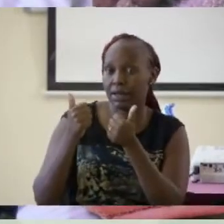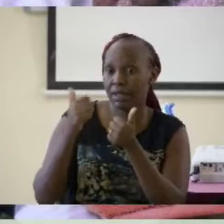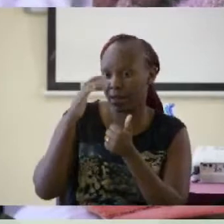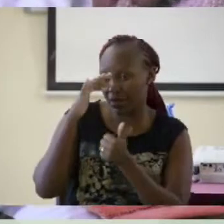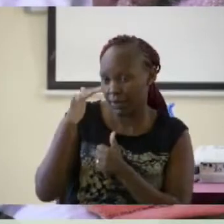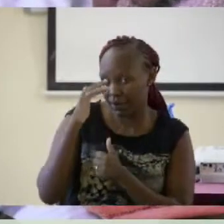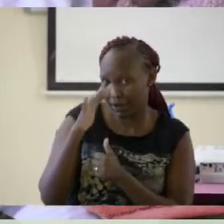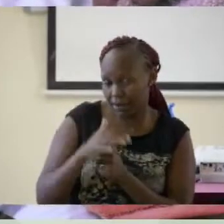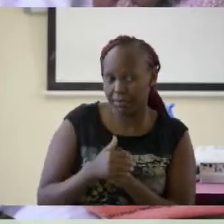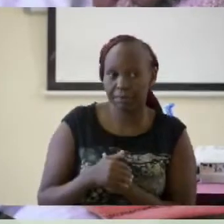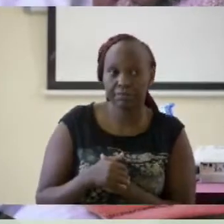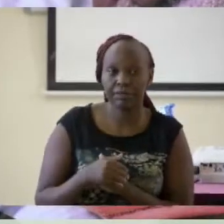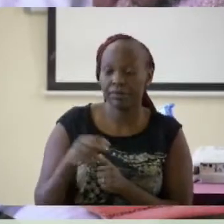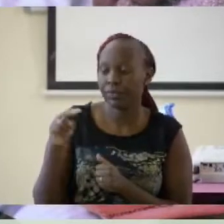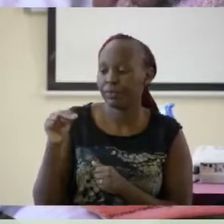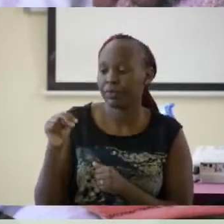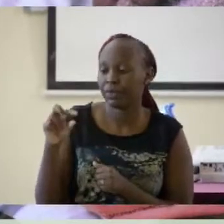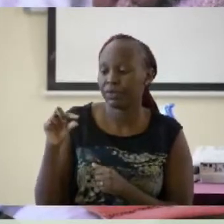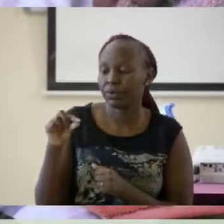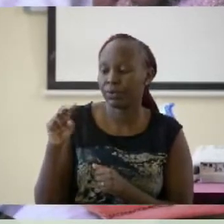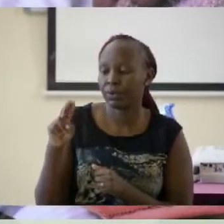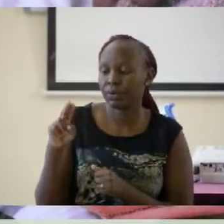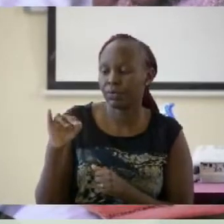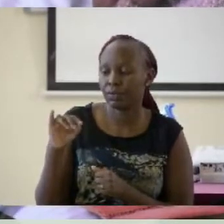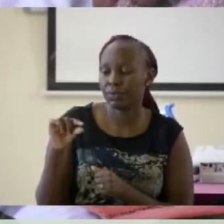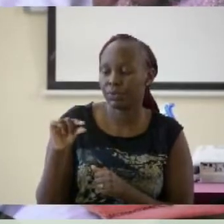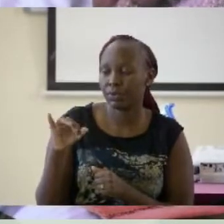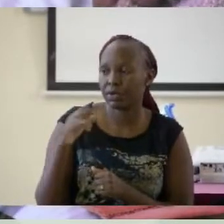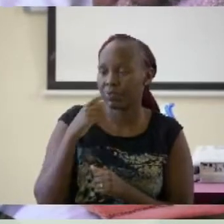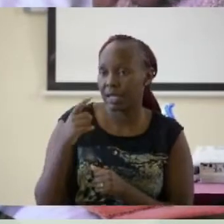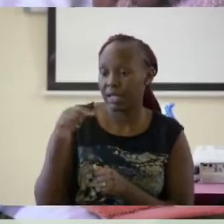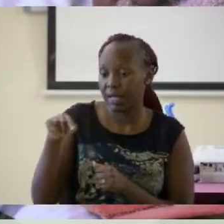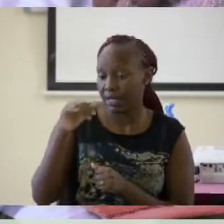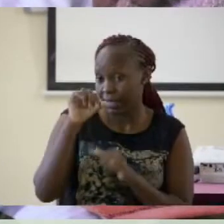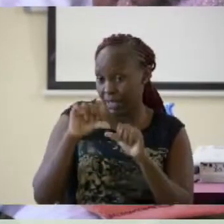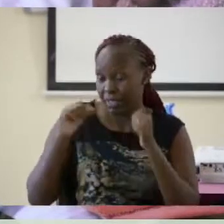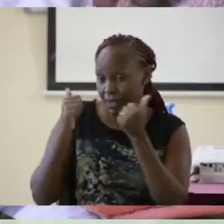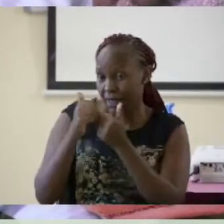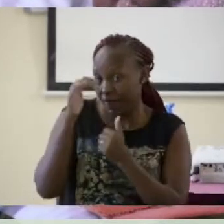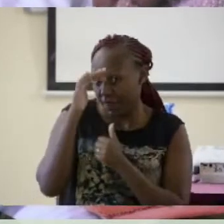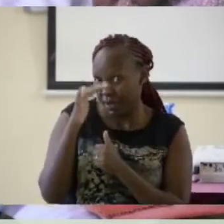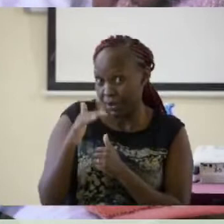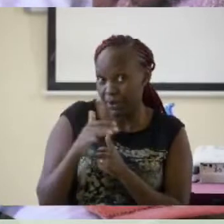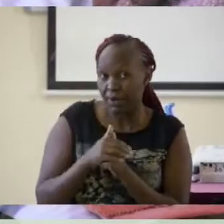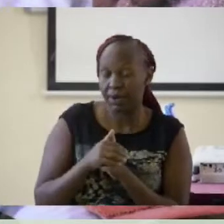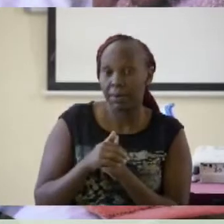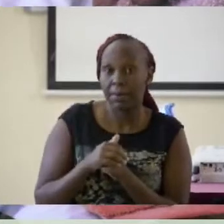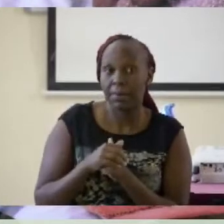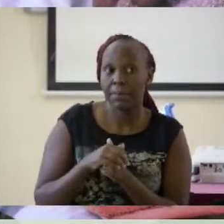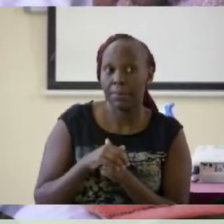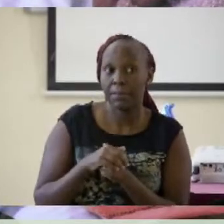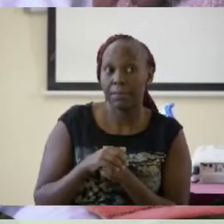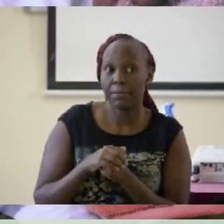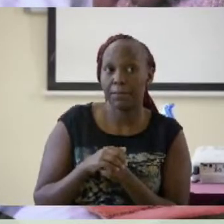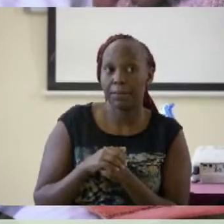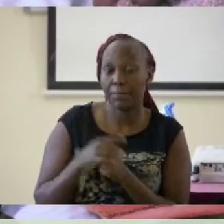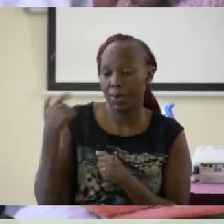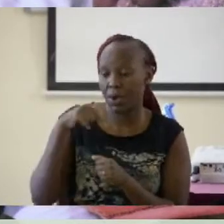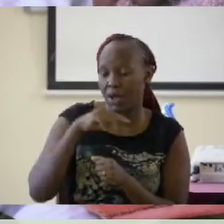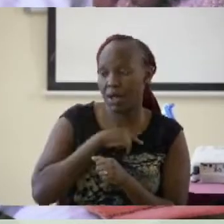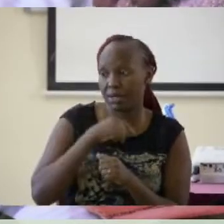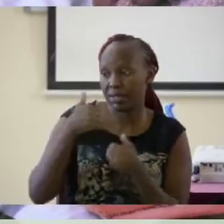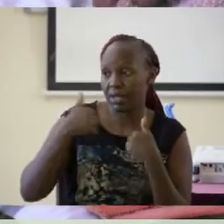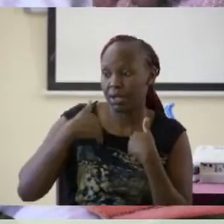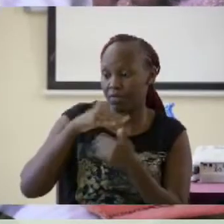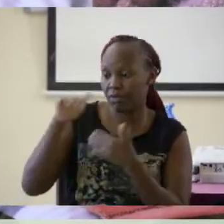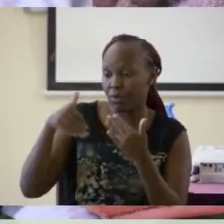then Ngugi goes ahead and says that this agency theory, it is like we get all